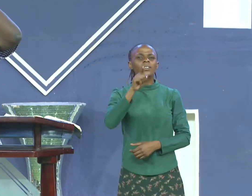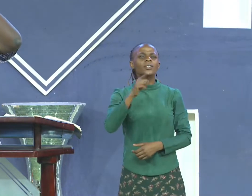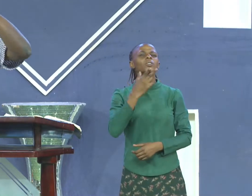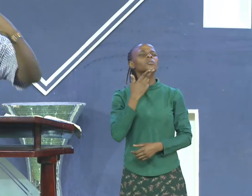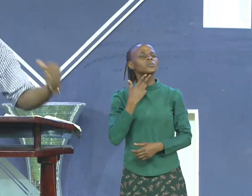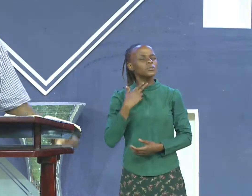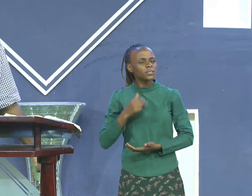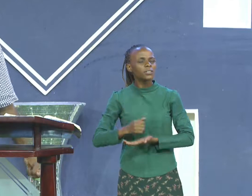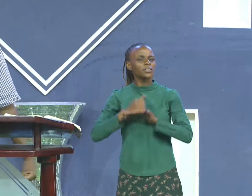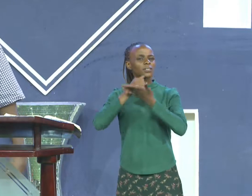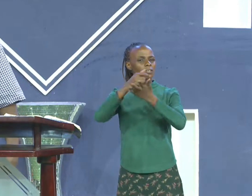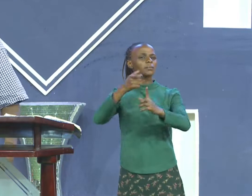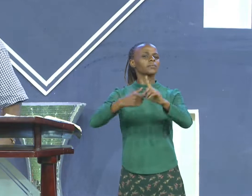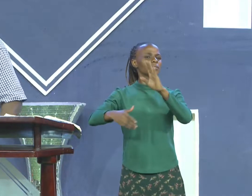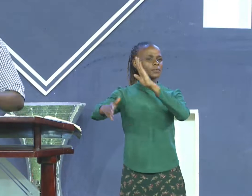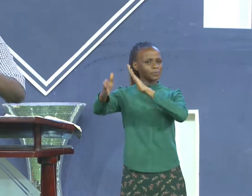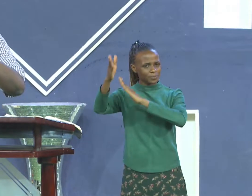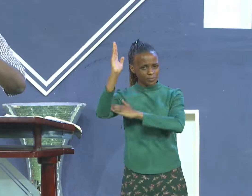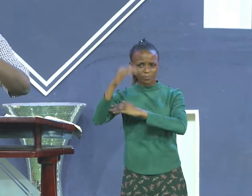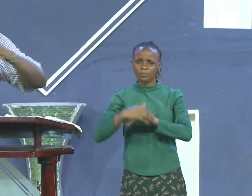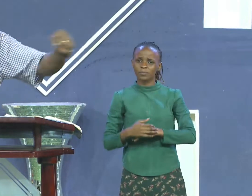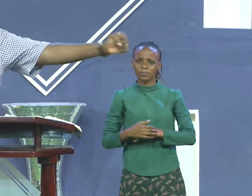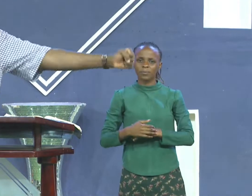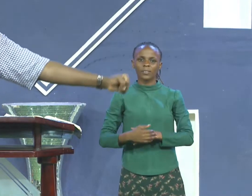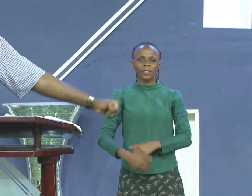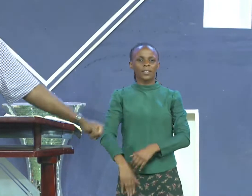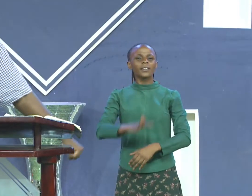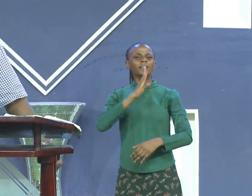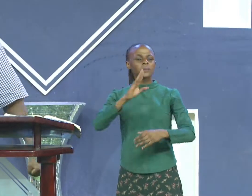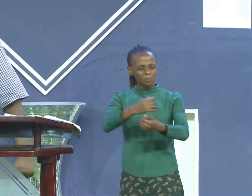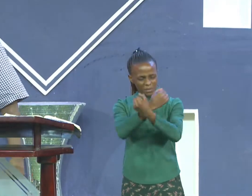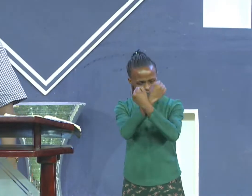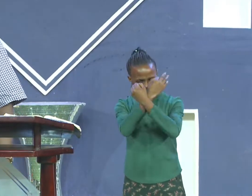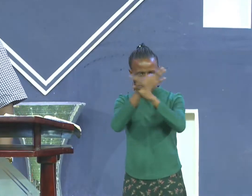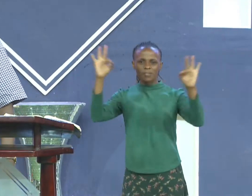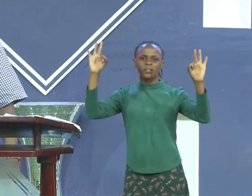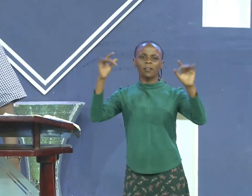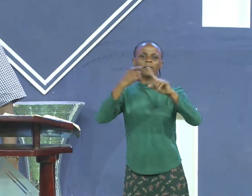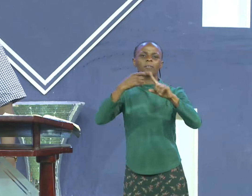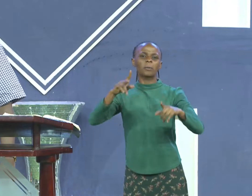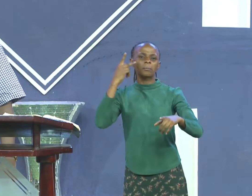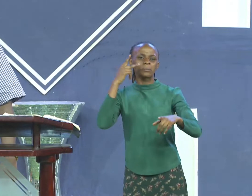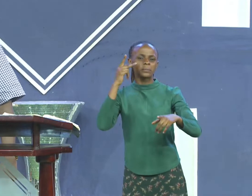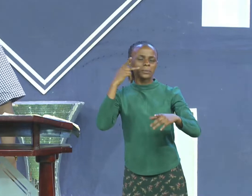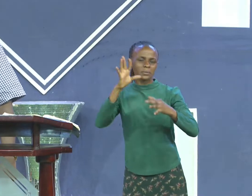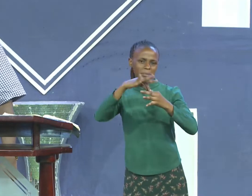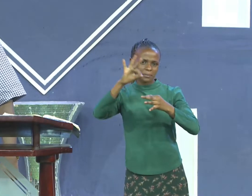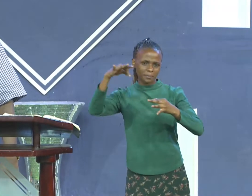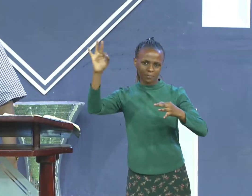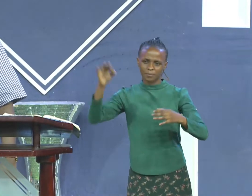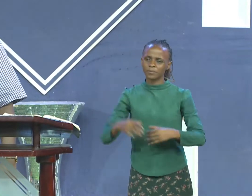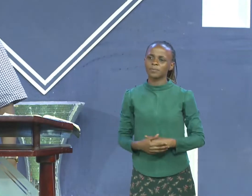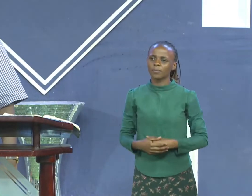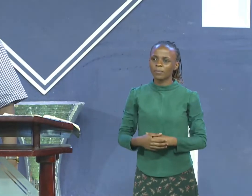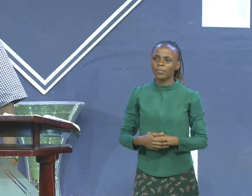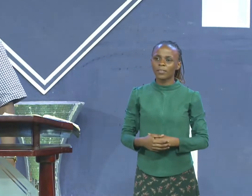from God. Oba weetaaga obuyambi okuva eri Katonda. To be released from the Perizzite spirit. Okusobola okusumululwa mu mwoyo gwo